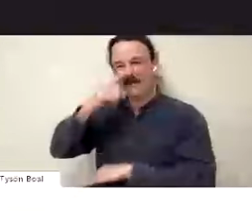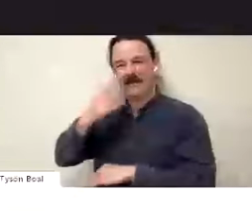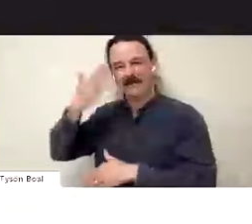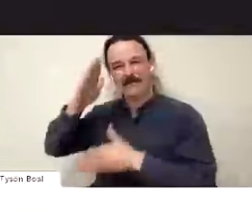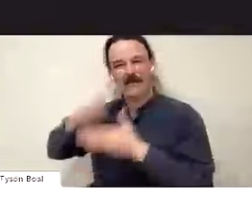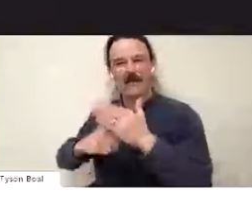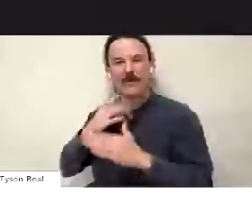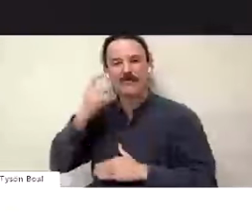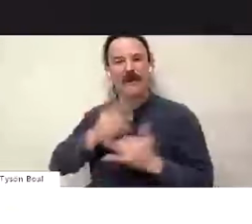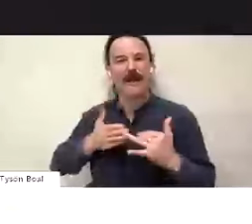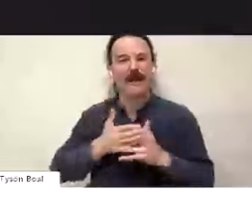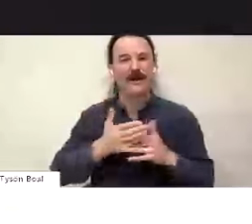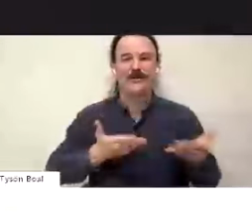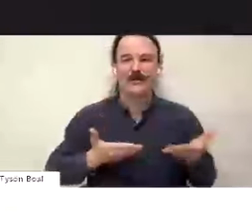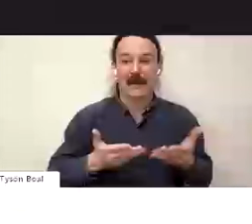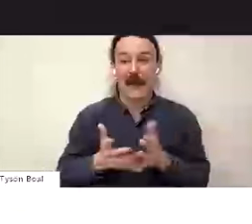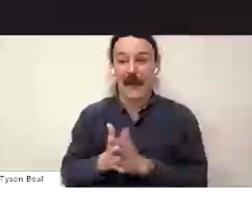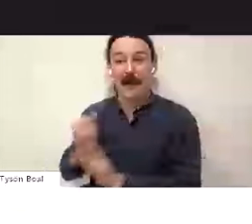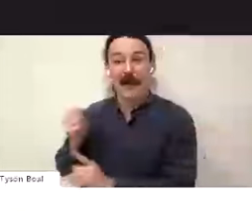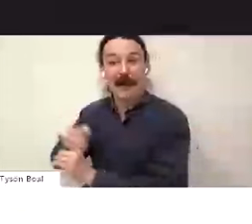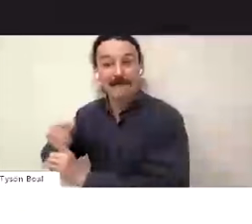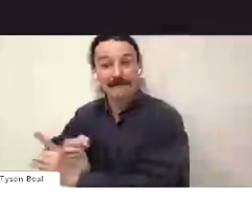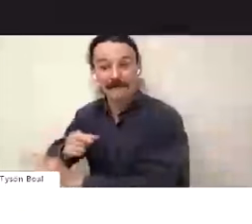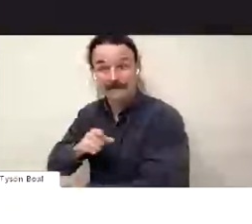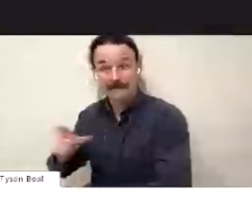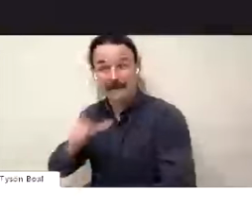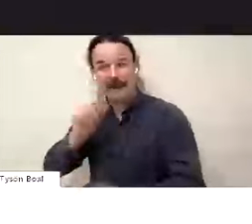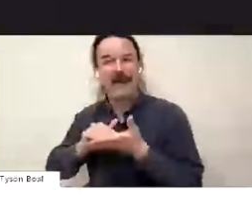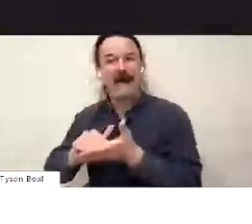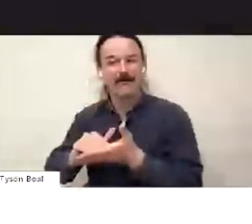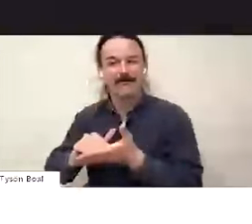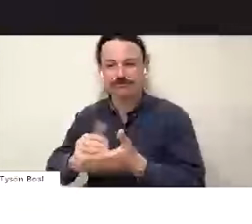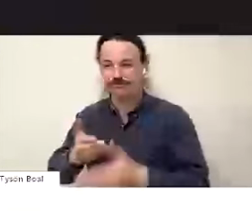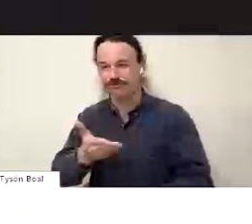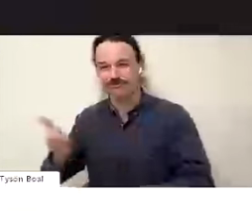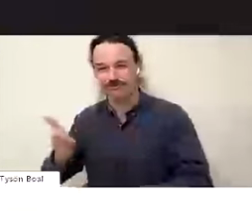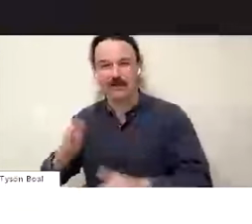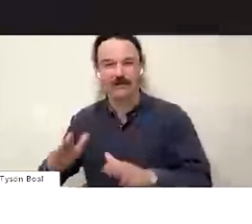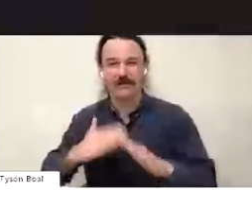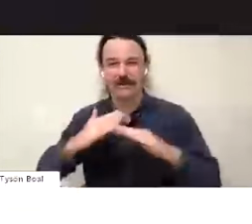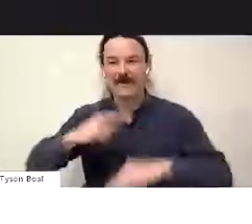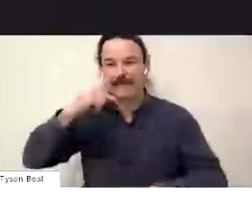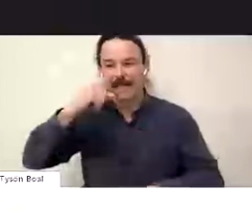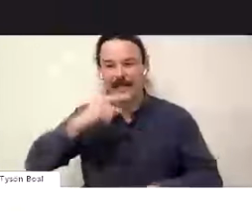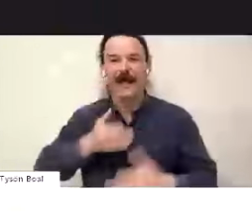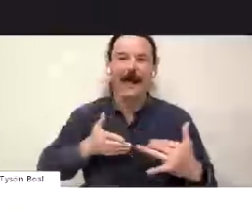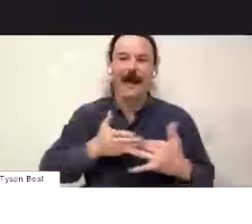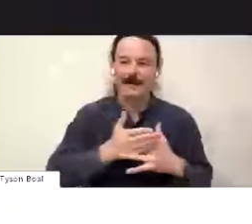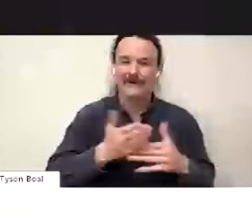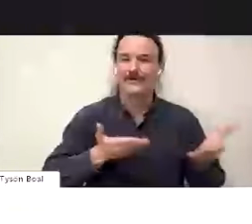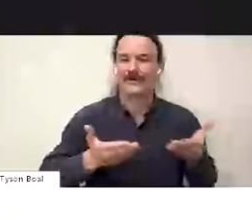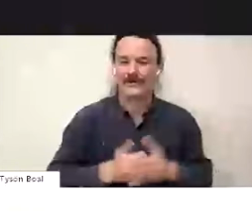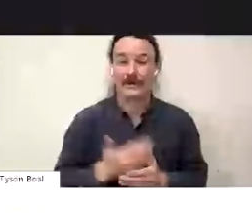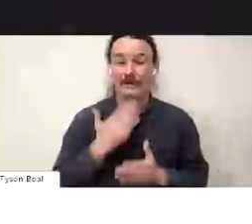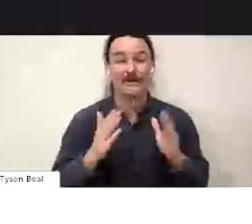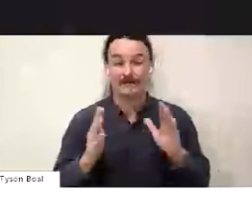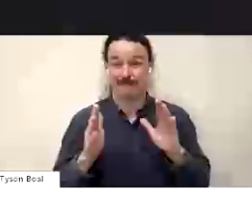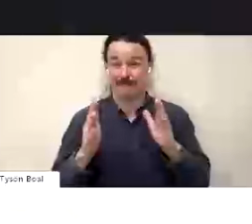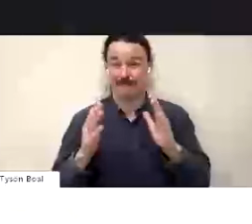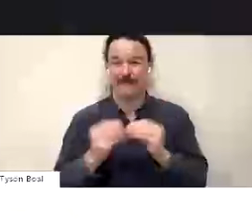barriers and meet the needs of First Nations people with disabilities across all service settings. So please extend a warm welcome to